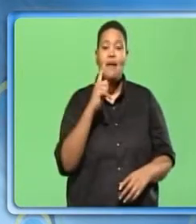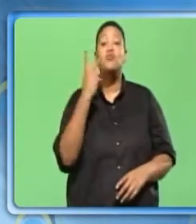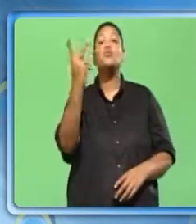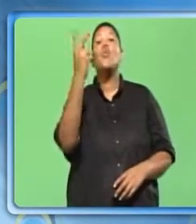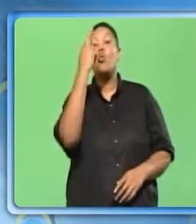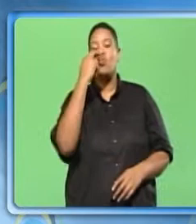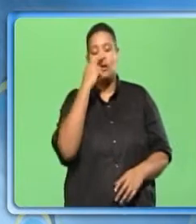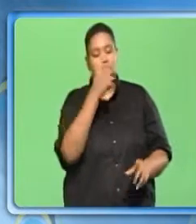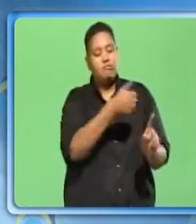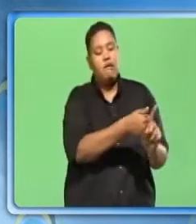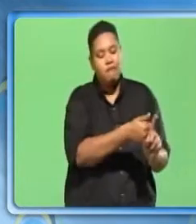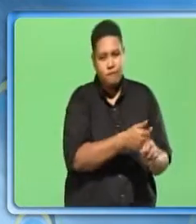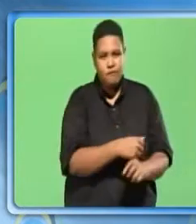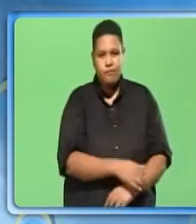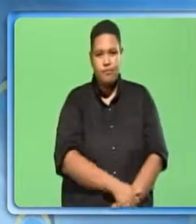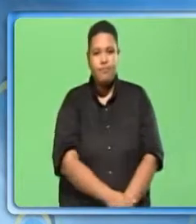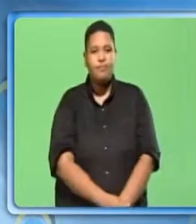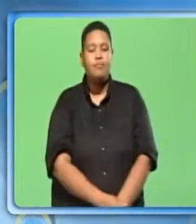selfed.